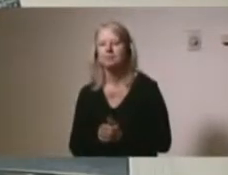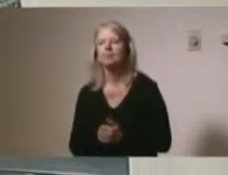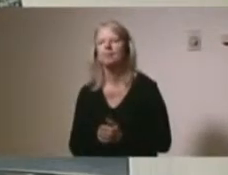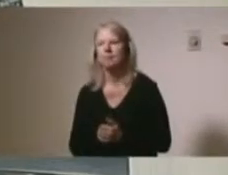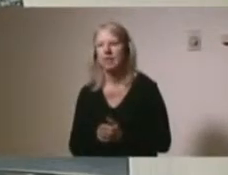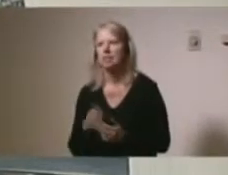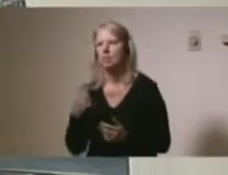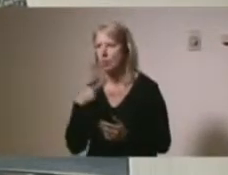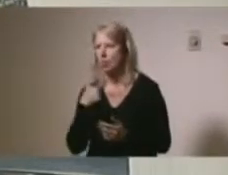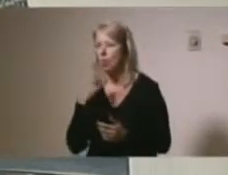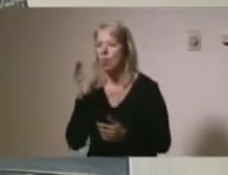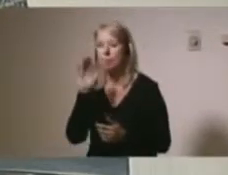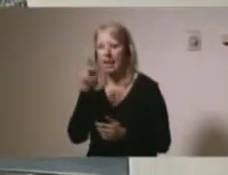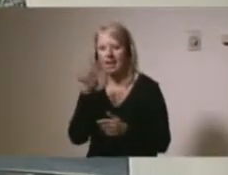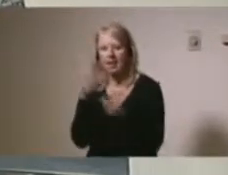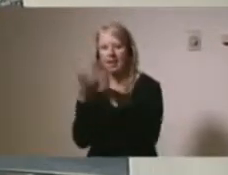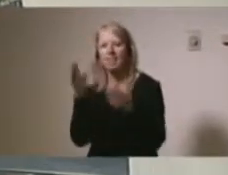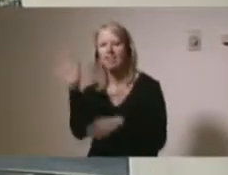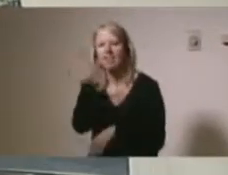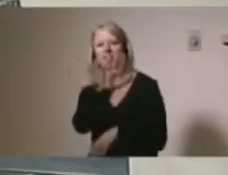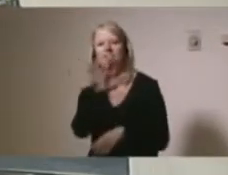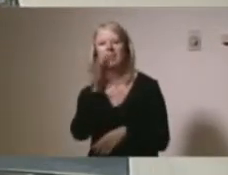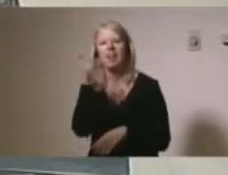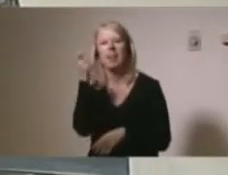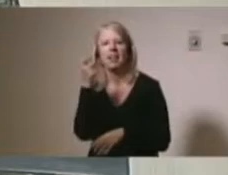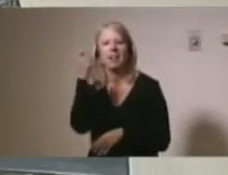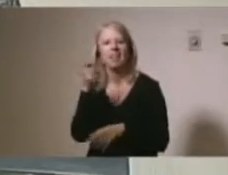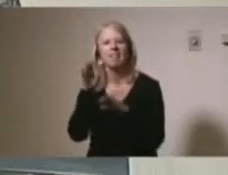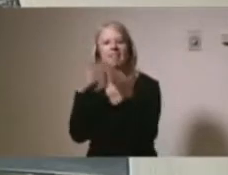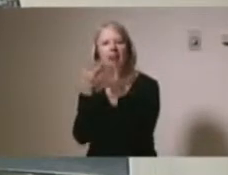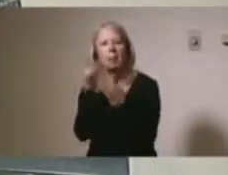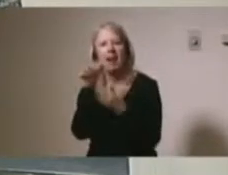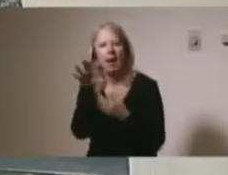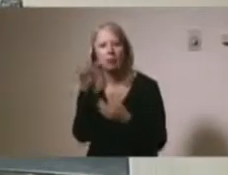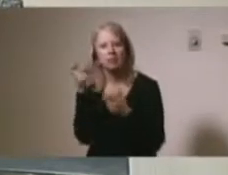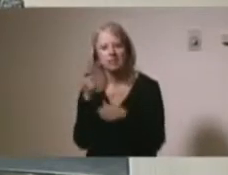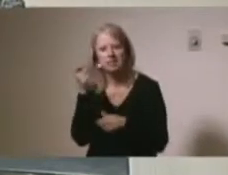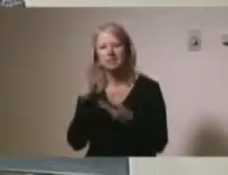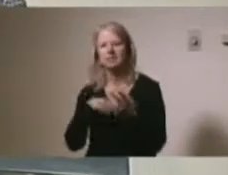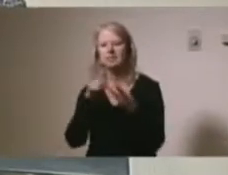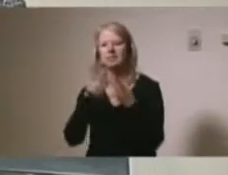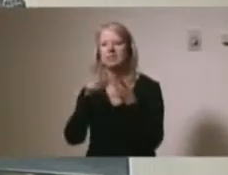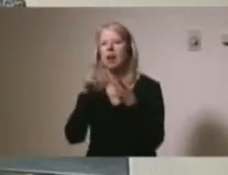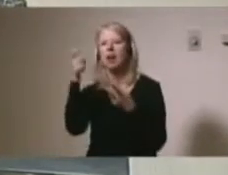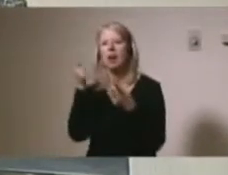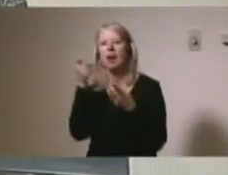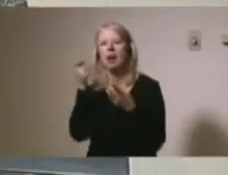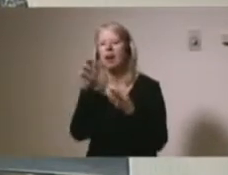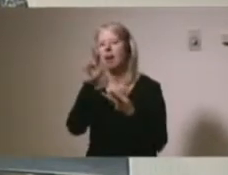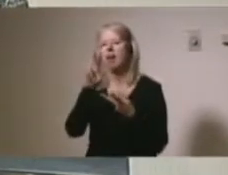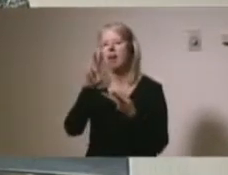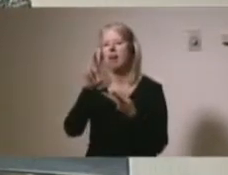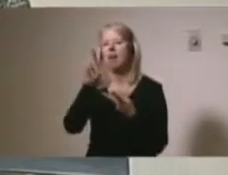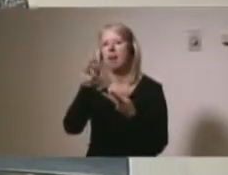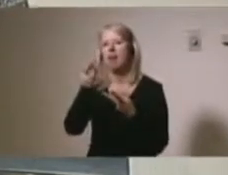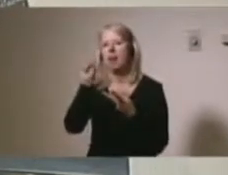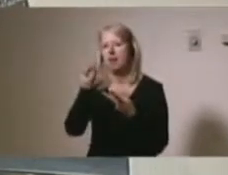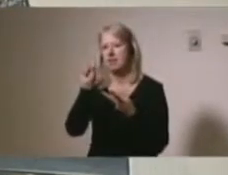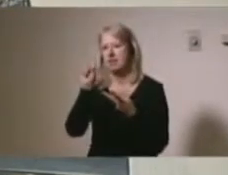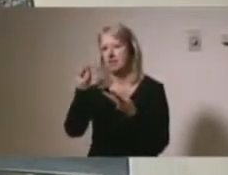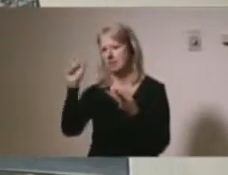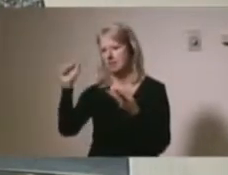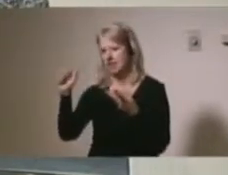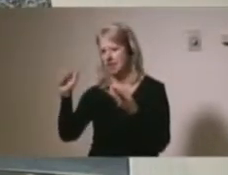family allowances. We distribute the RSA, which is the